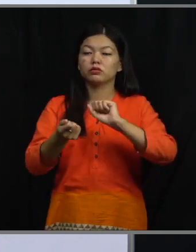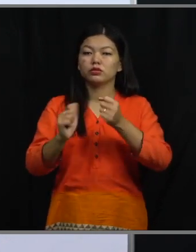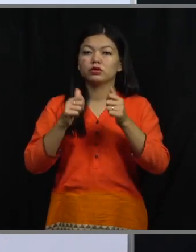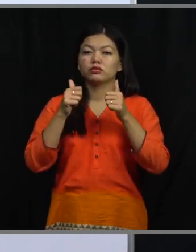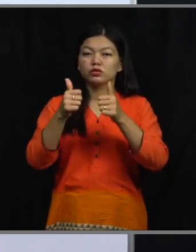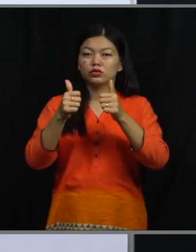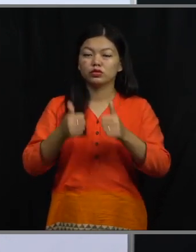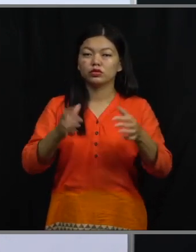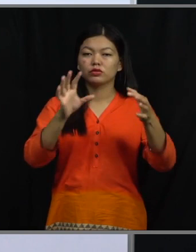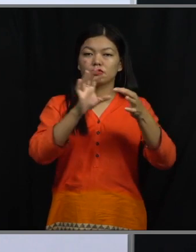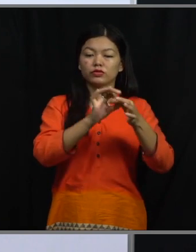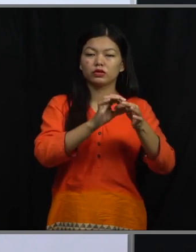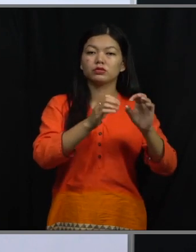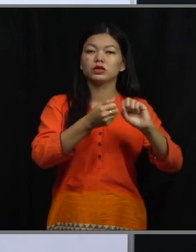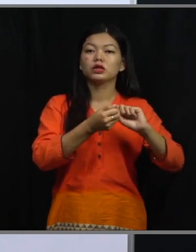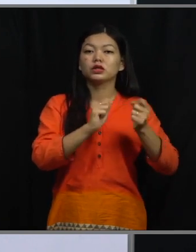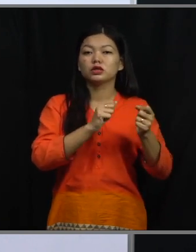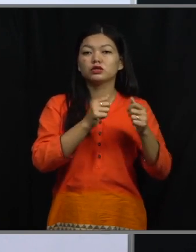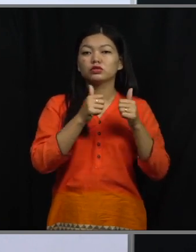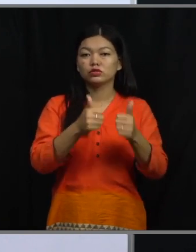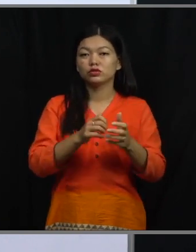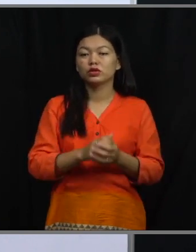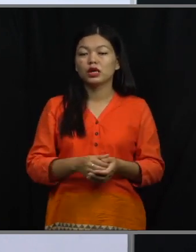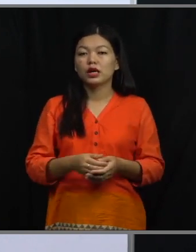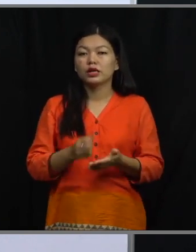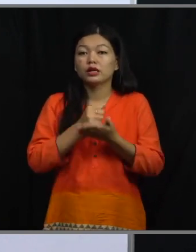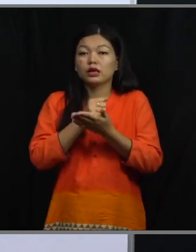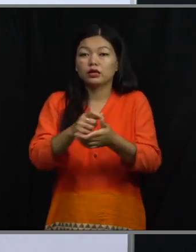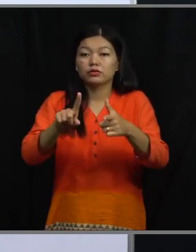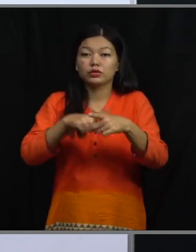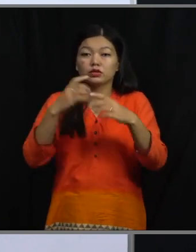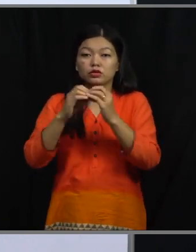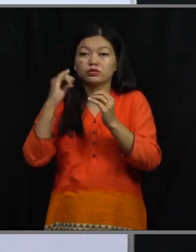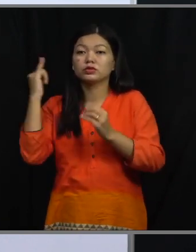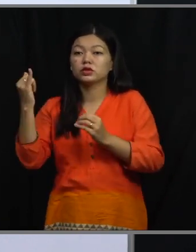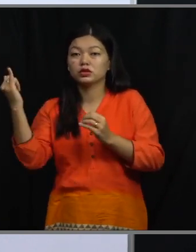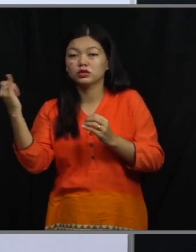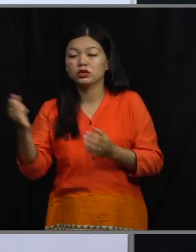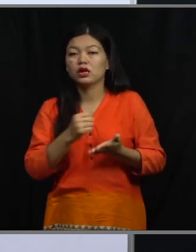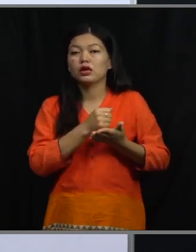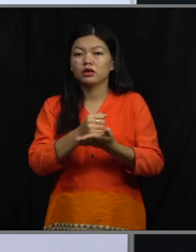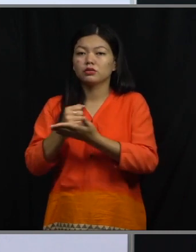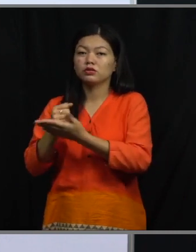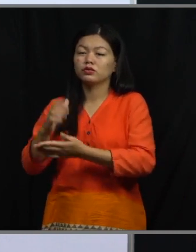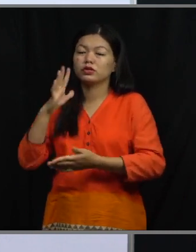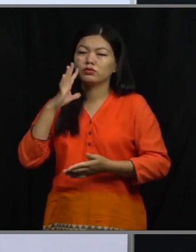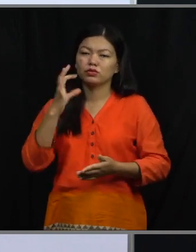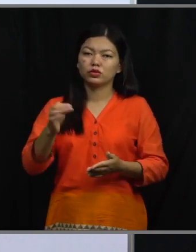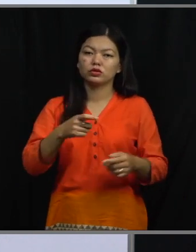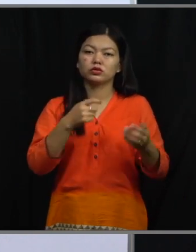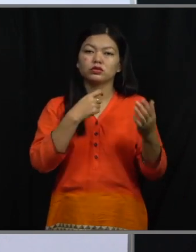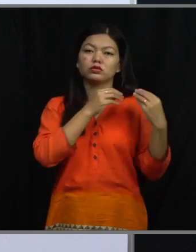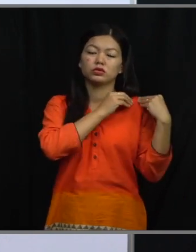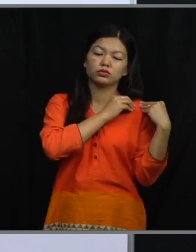by helping them finding some job in cities, towns, etc. Okay, so in that way, okay, kinship plays a very important role. And